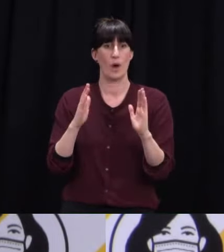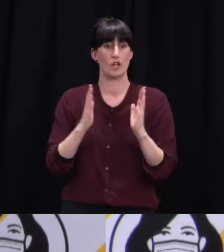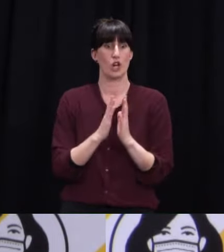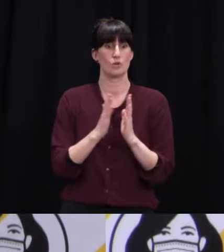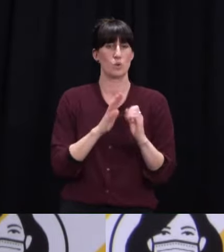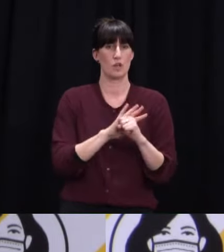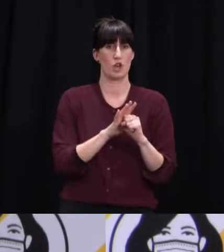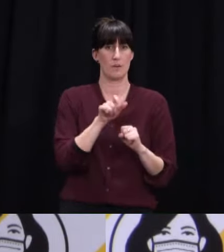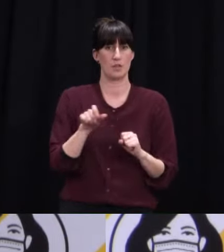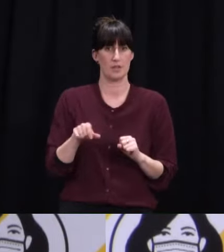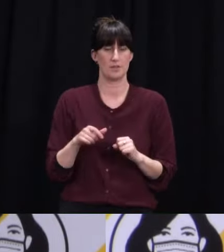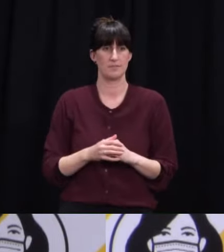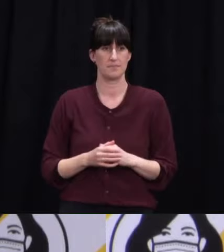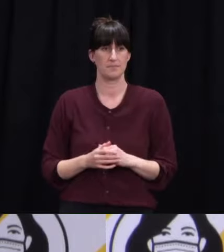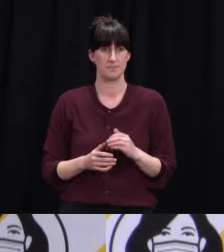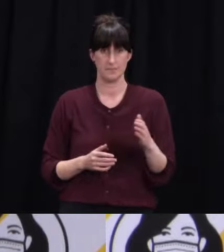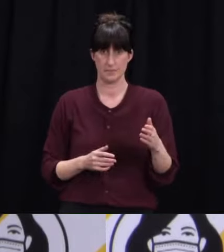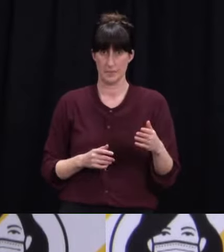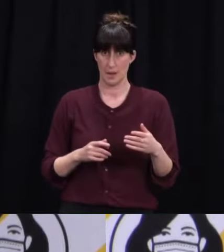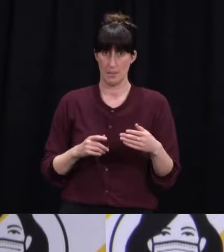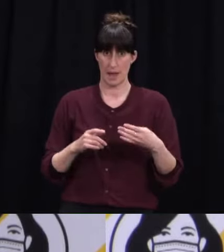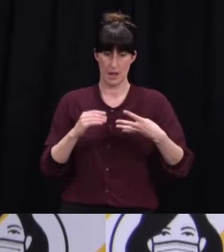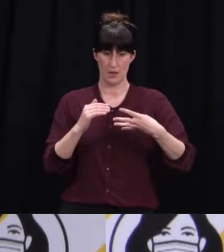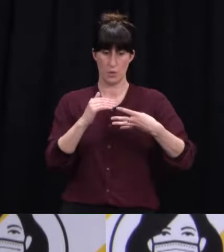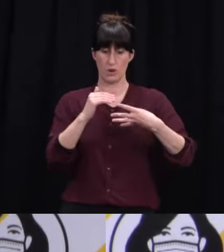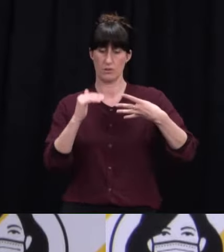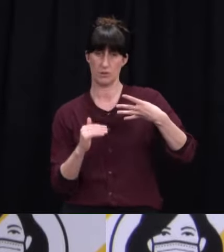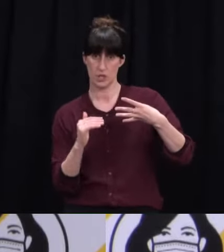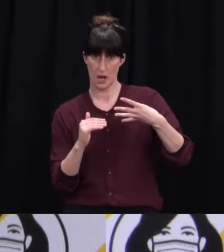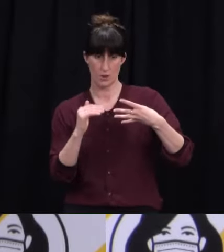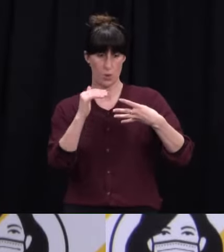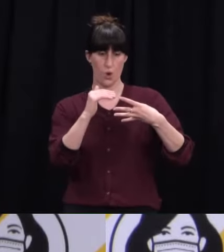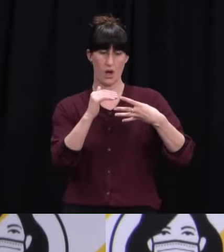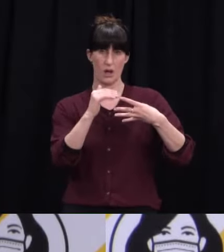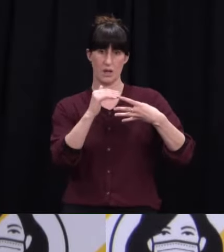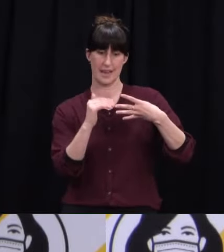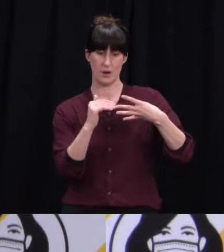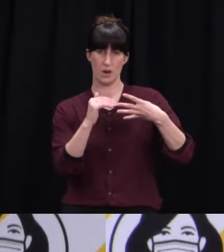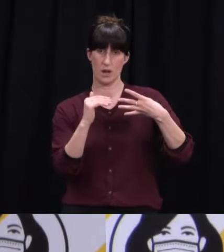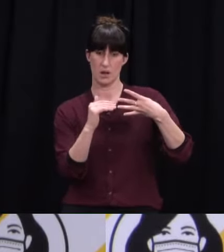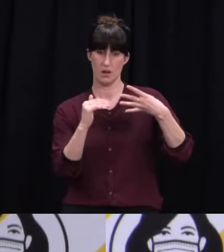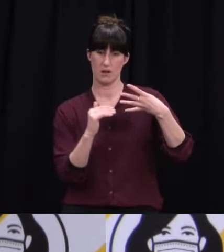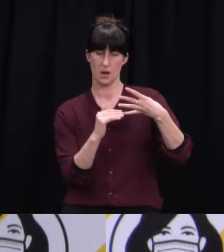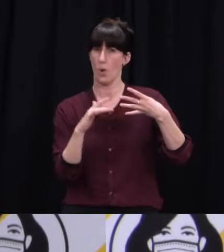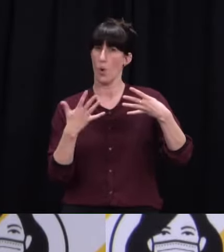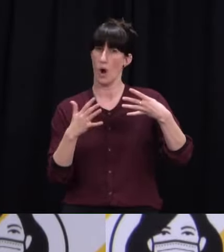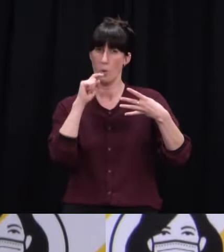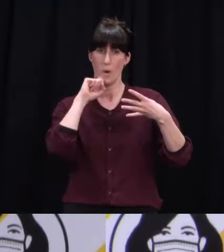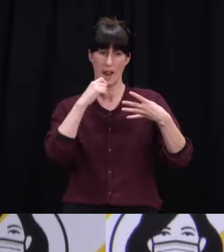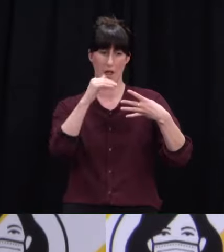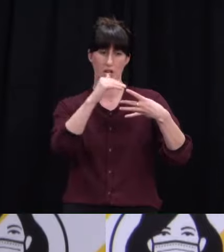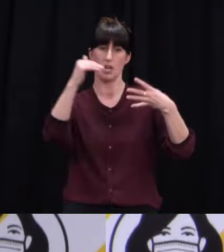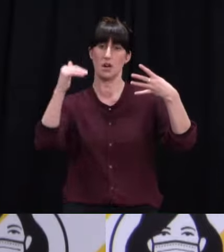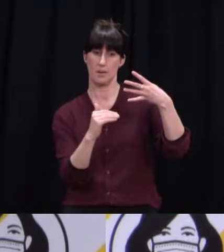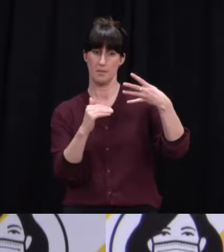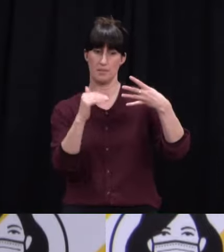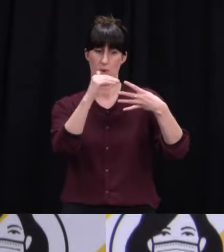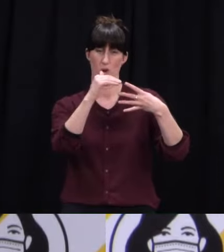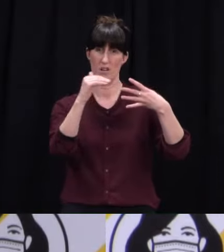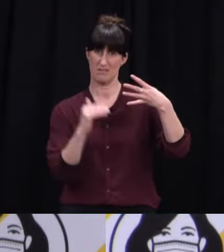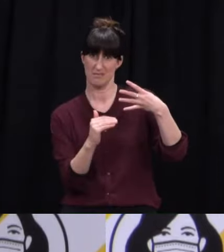those decisions. Down the alert levels rather than going from a 4 to a 2, for example? I would never rule anything in or out in terms of the shift to the